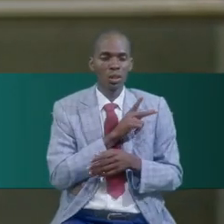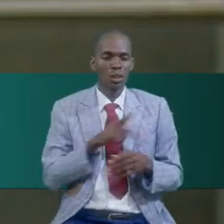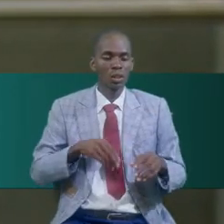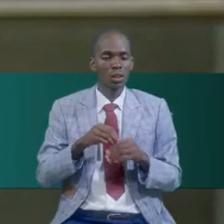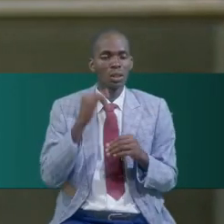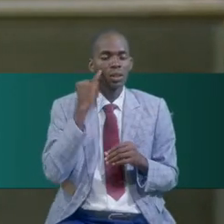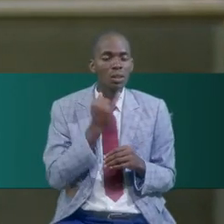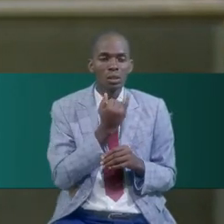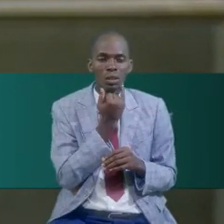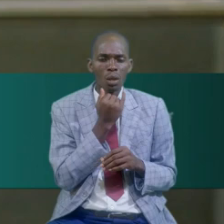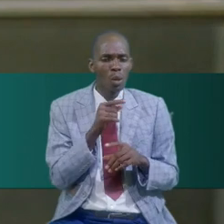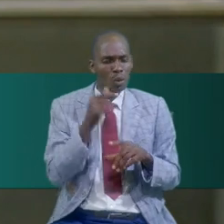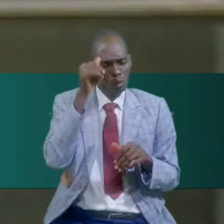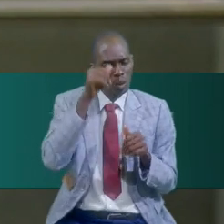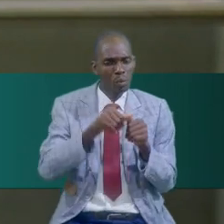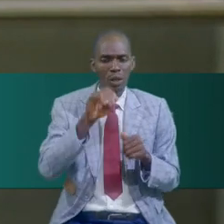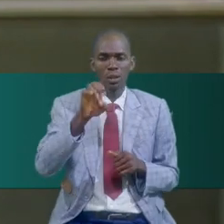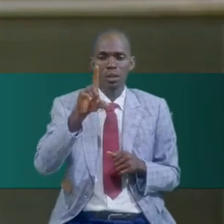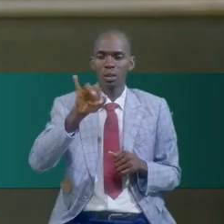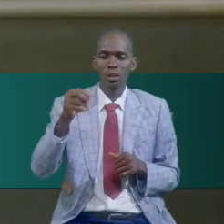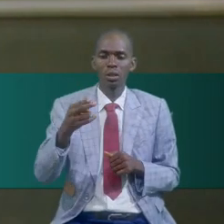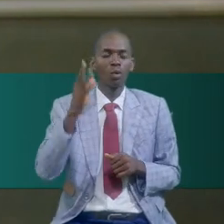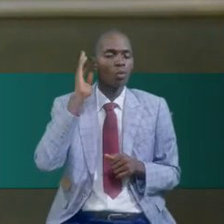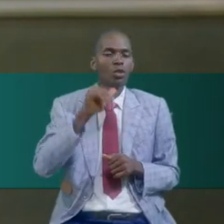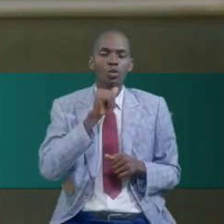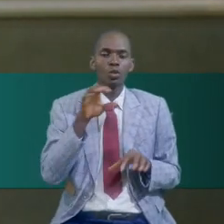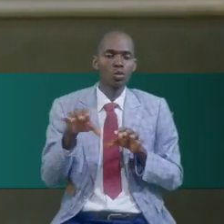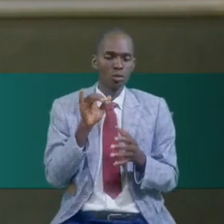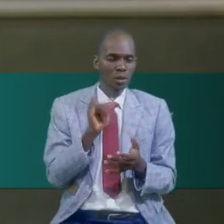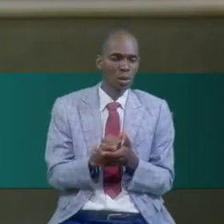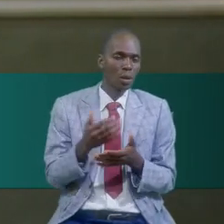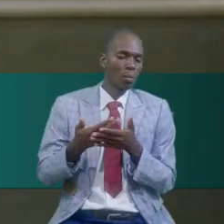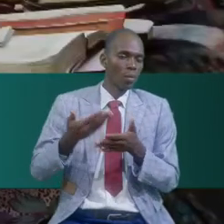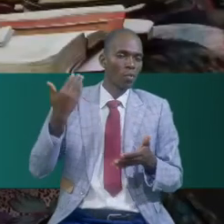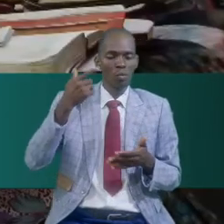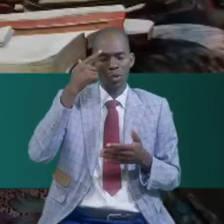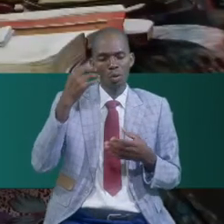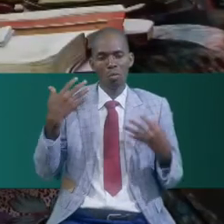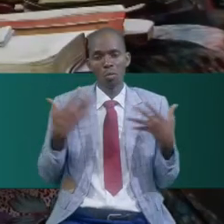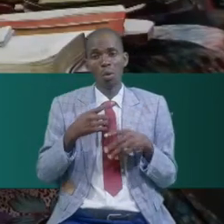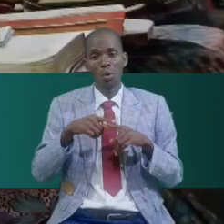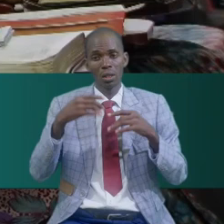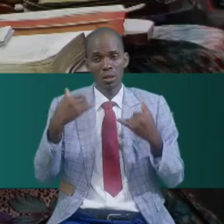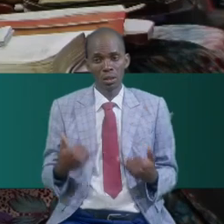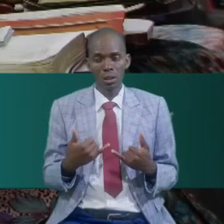will do anything and everything the Lord has called him to